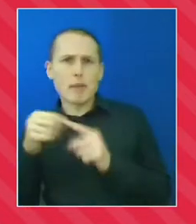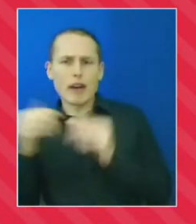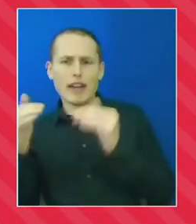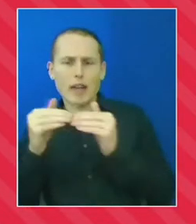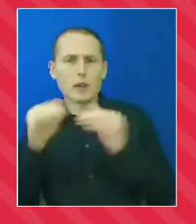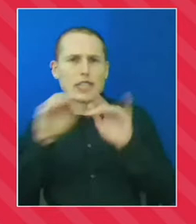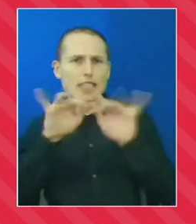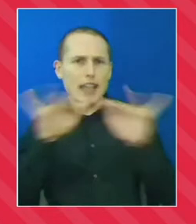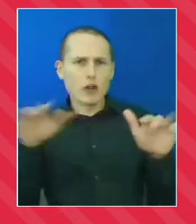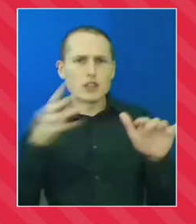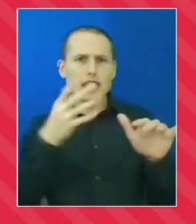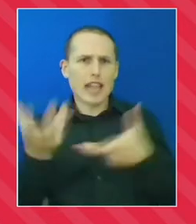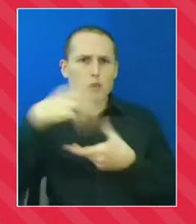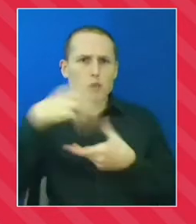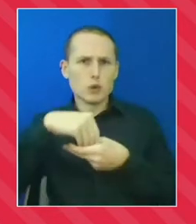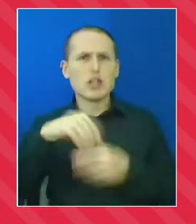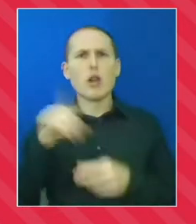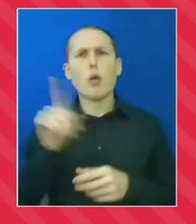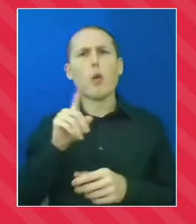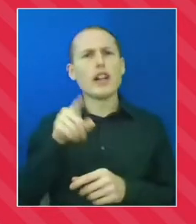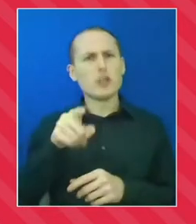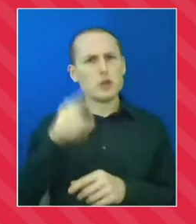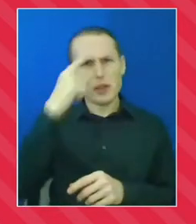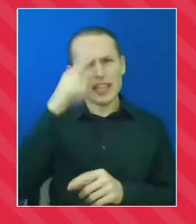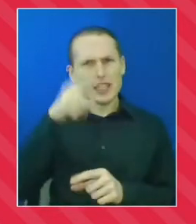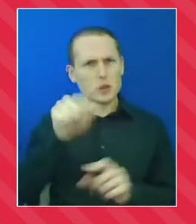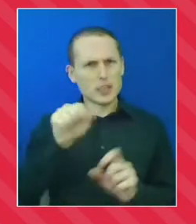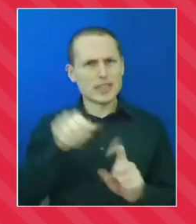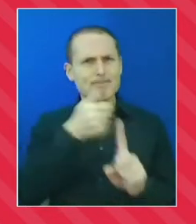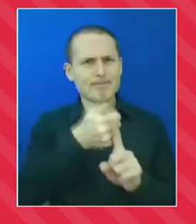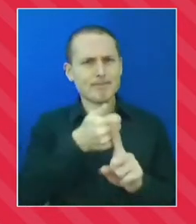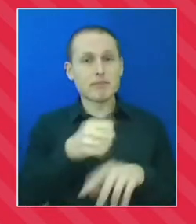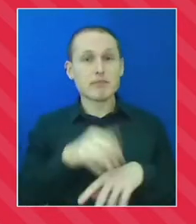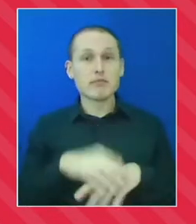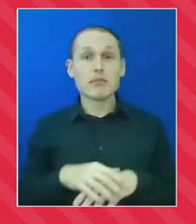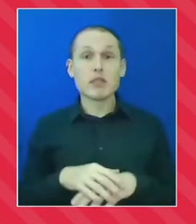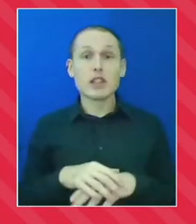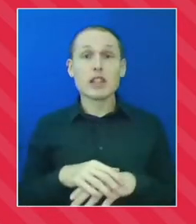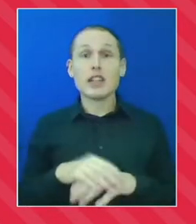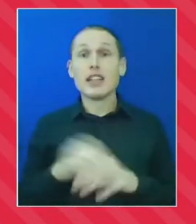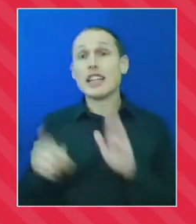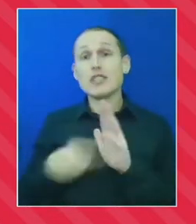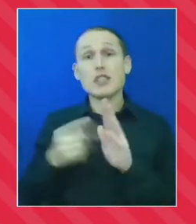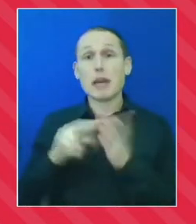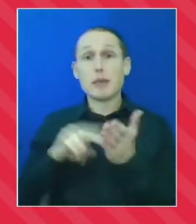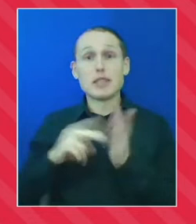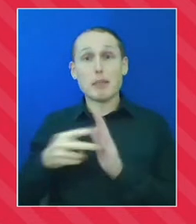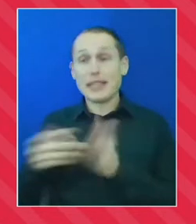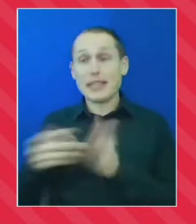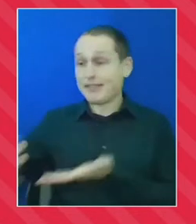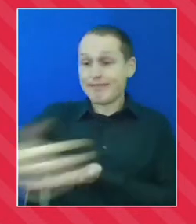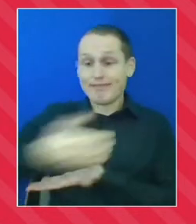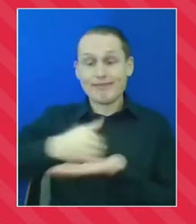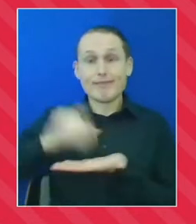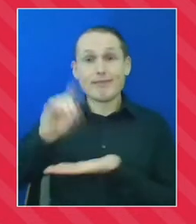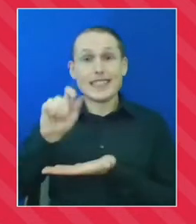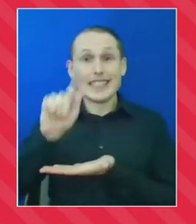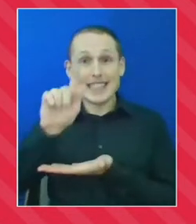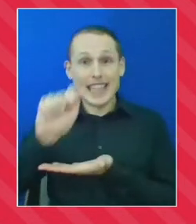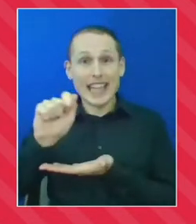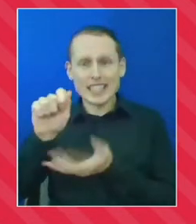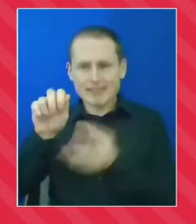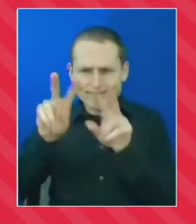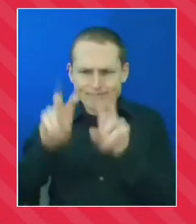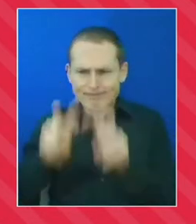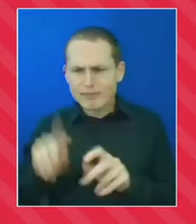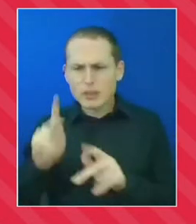can really have an impact? And part of that is disaggregating data to understand where are the